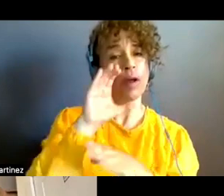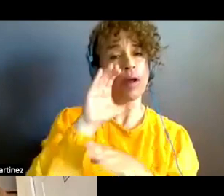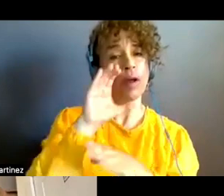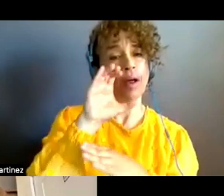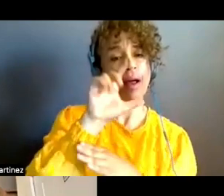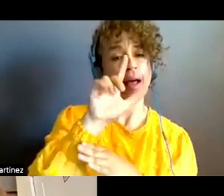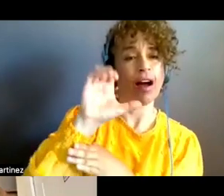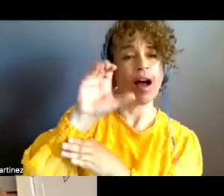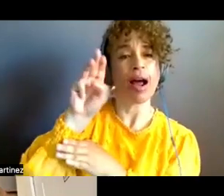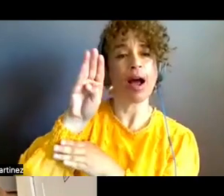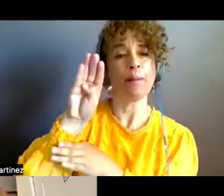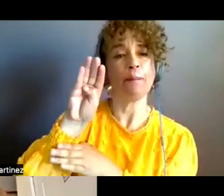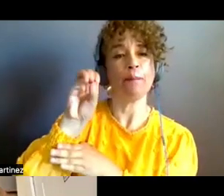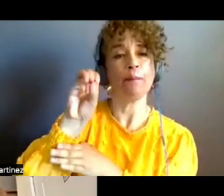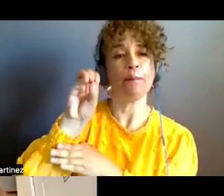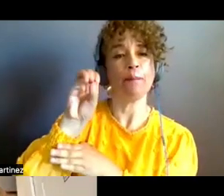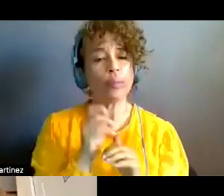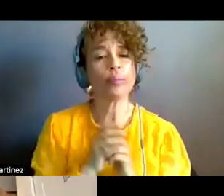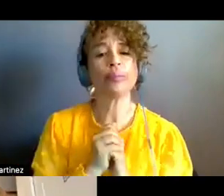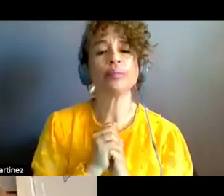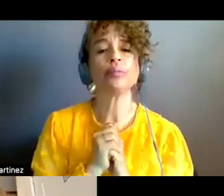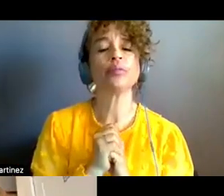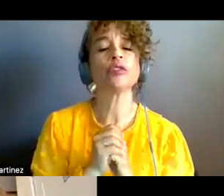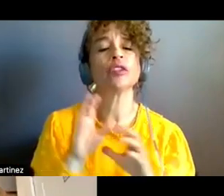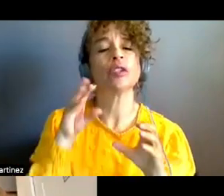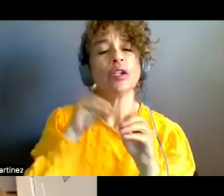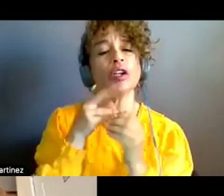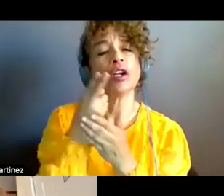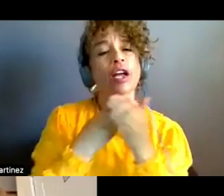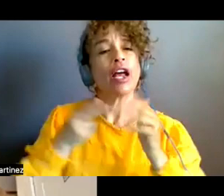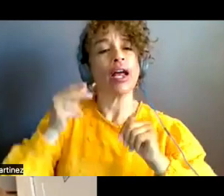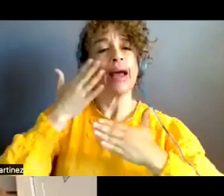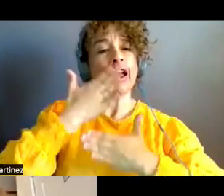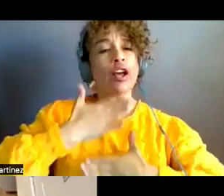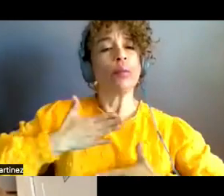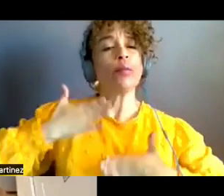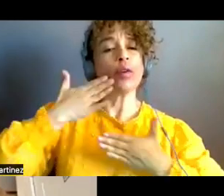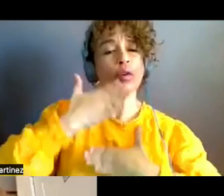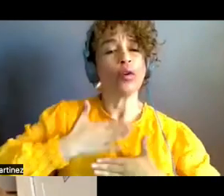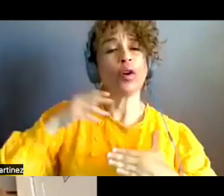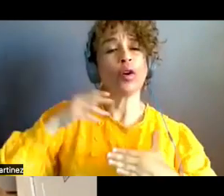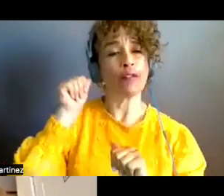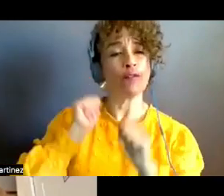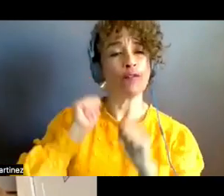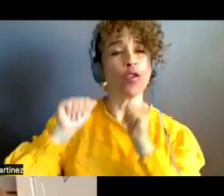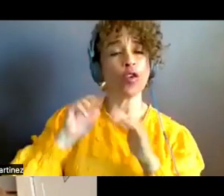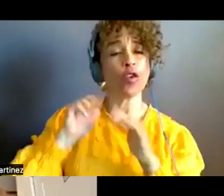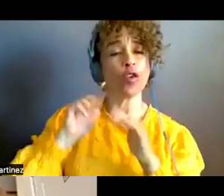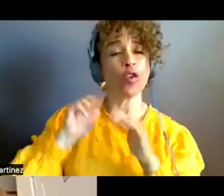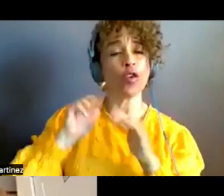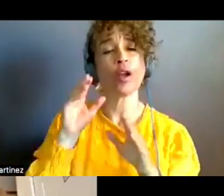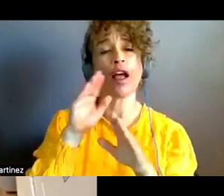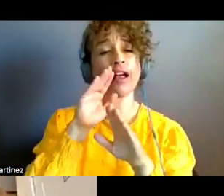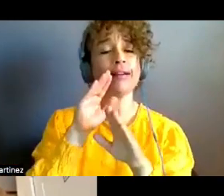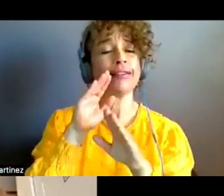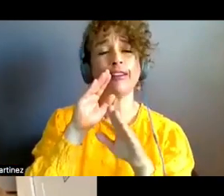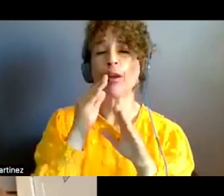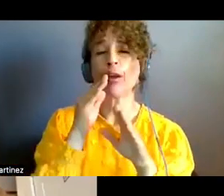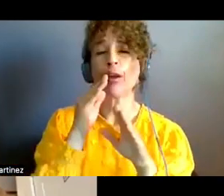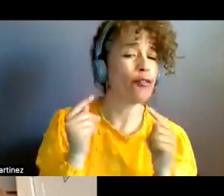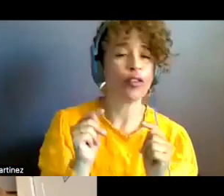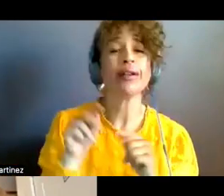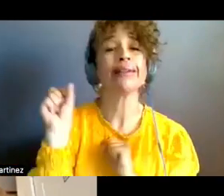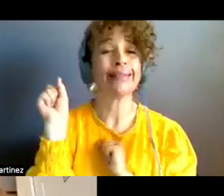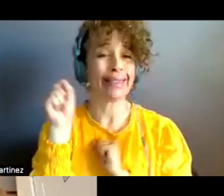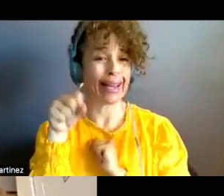we try it, that covers just about everything. Wow, that is cool. And clearly you both enjoy, I guess, performing and